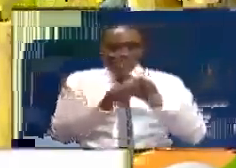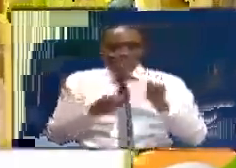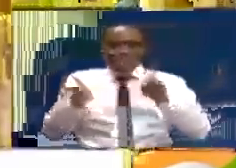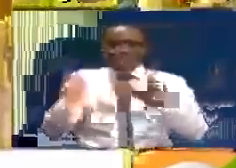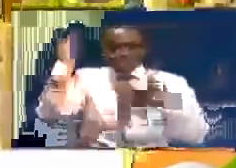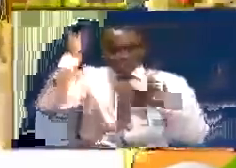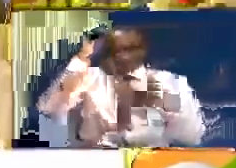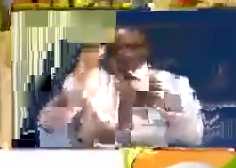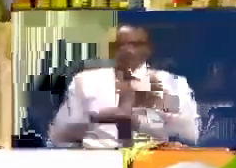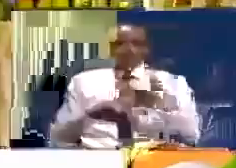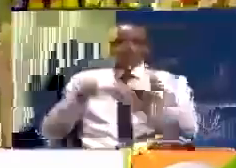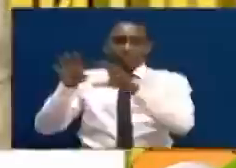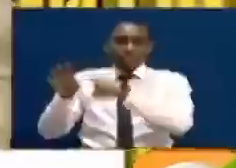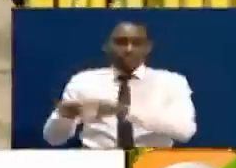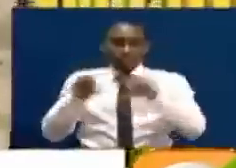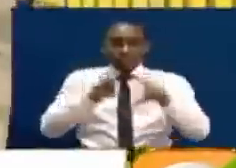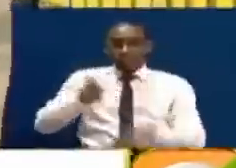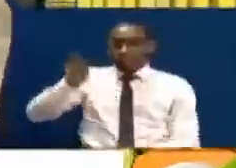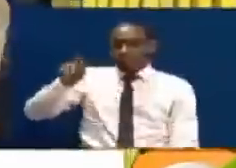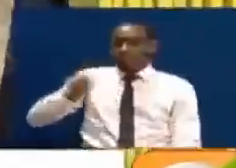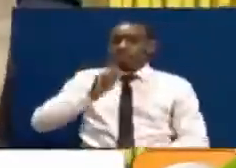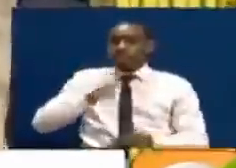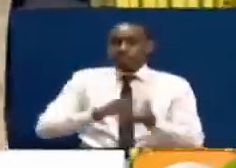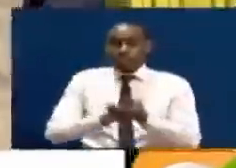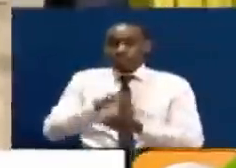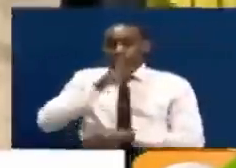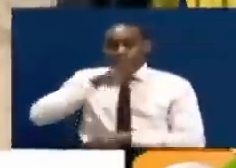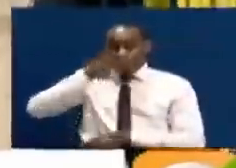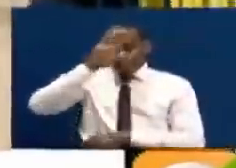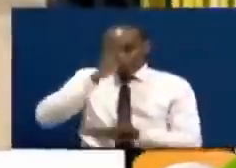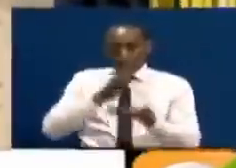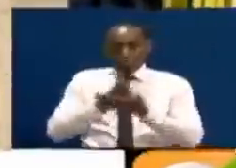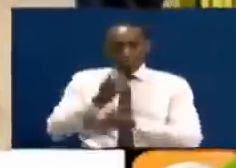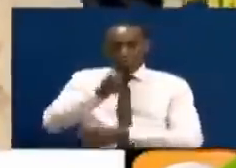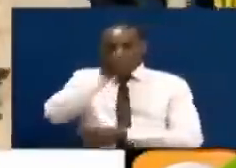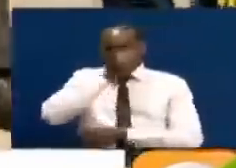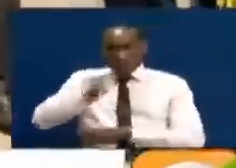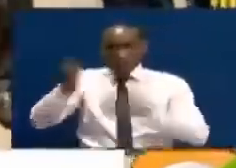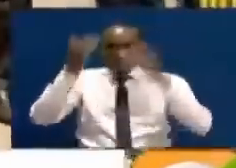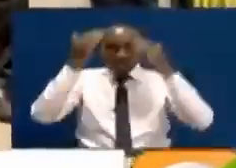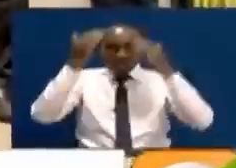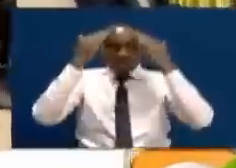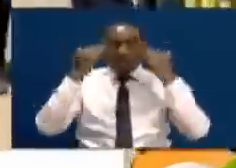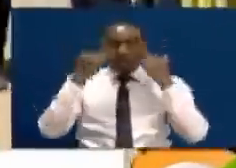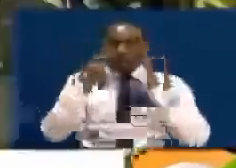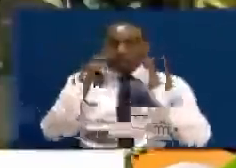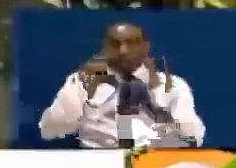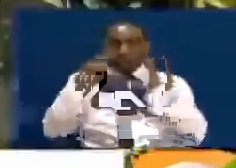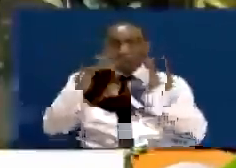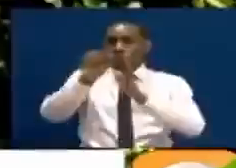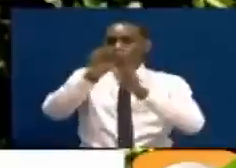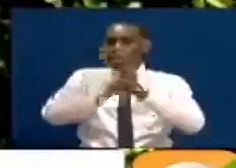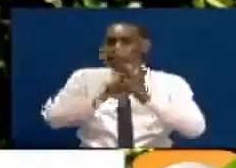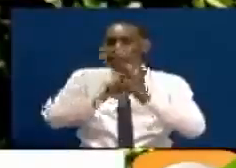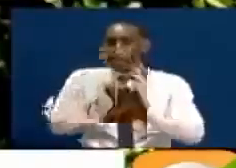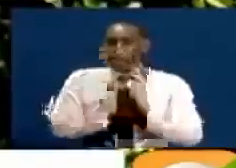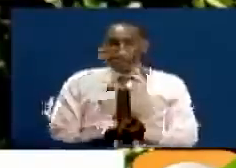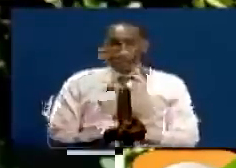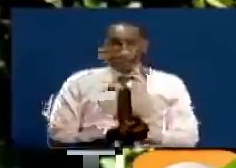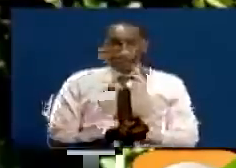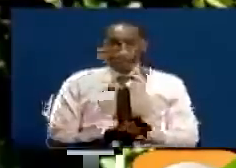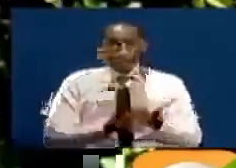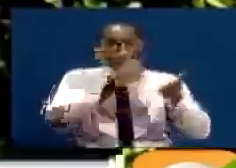predict, citing their frustration with the blatant disregard of court orders by the state. The offense is a misdemeanor,